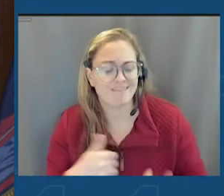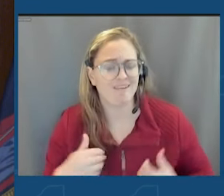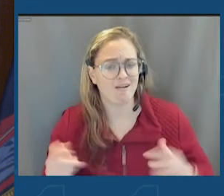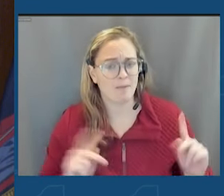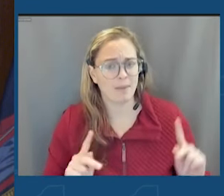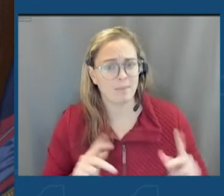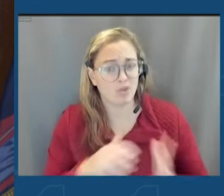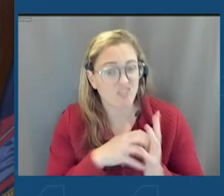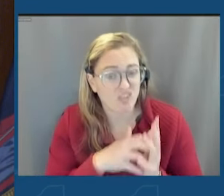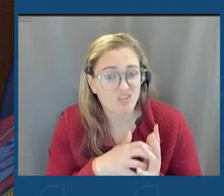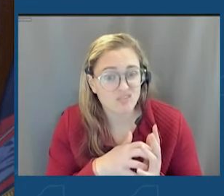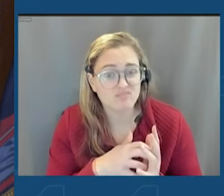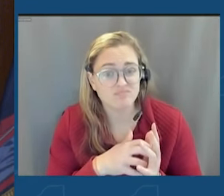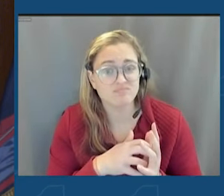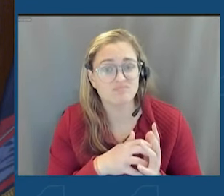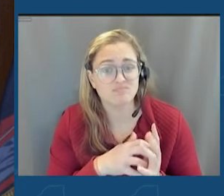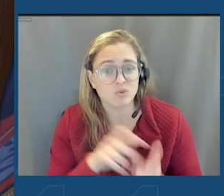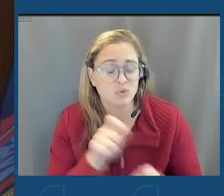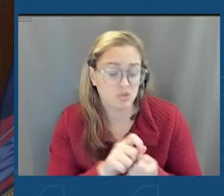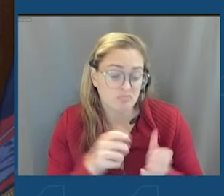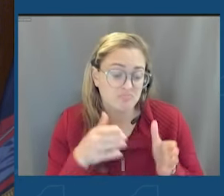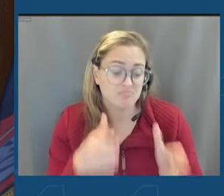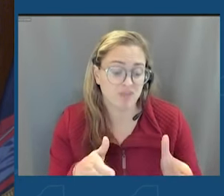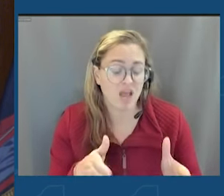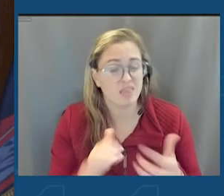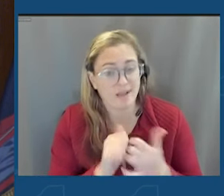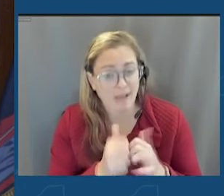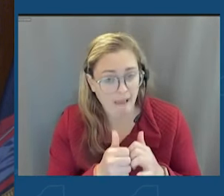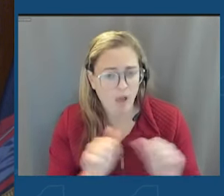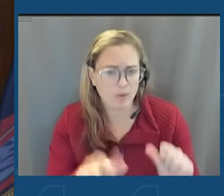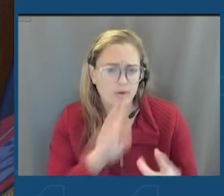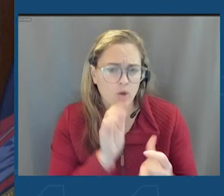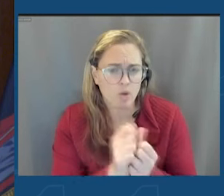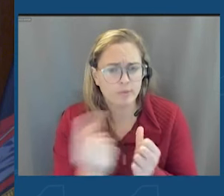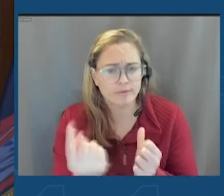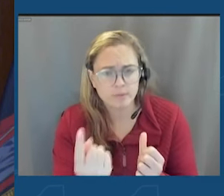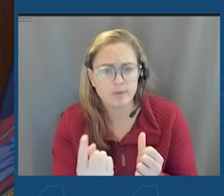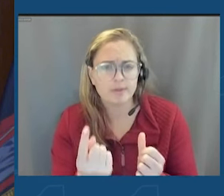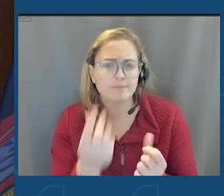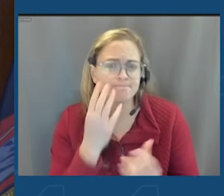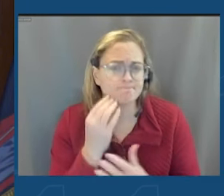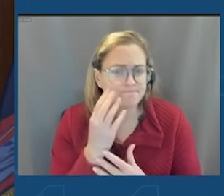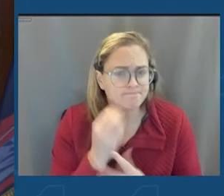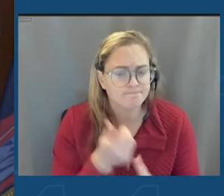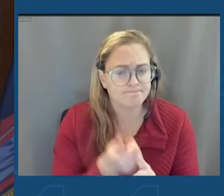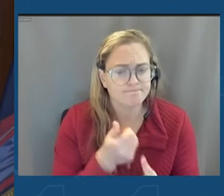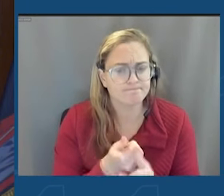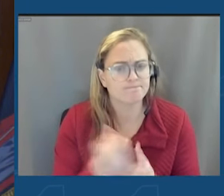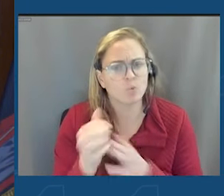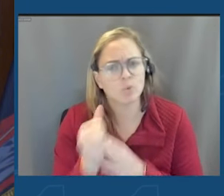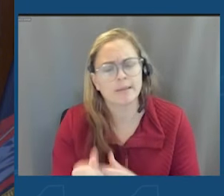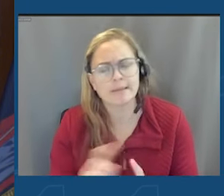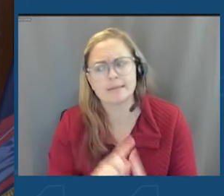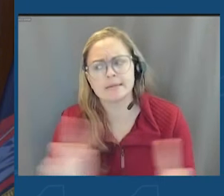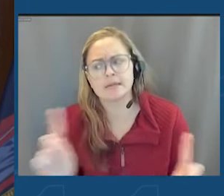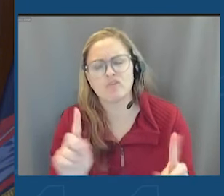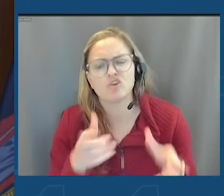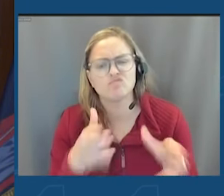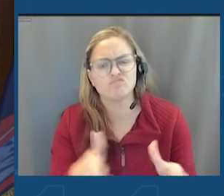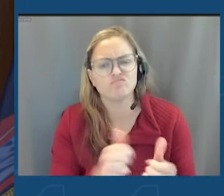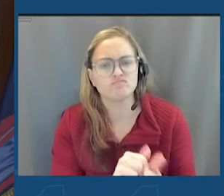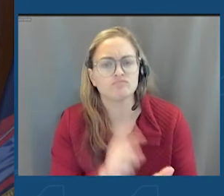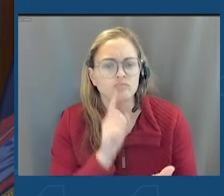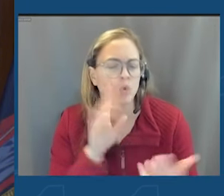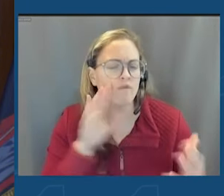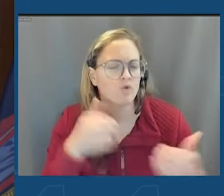vulnerable to a certain path, and this is a way they can talk to someone who's been through the experience who can help lead them in a different direction. So we're focusing on that